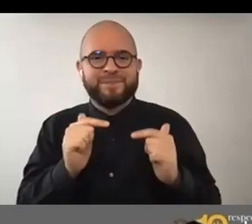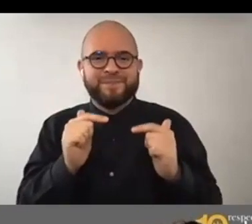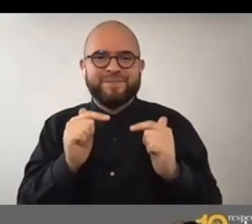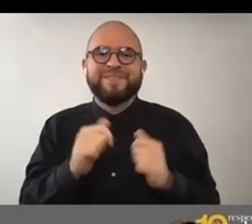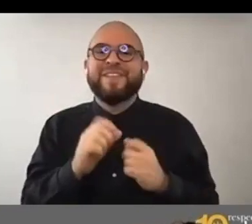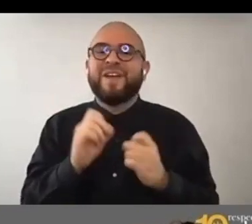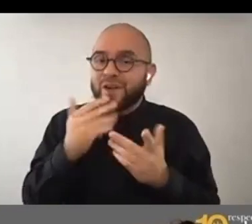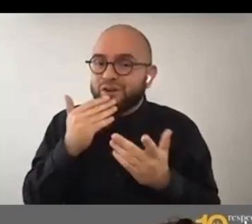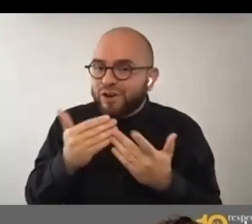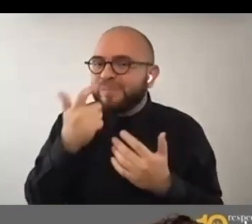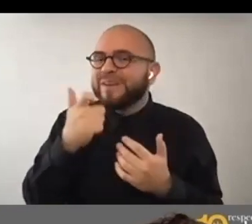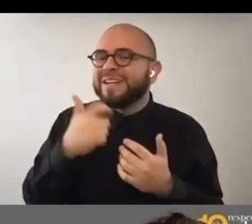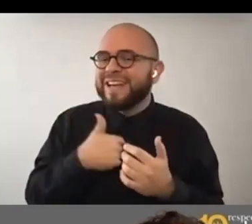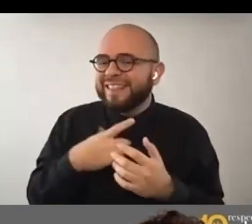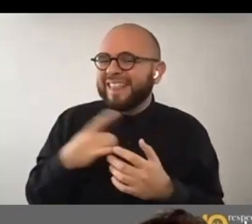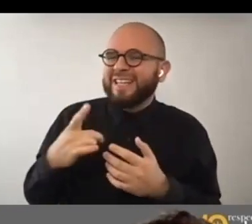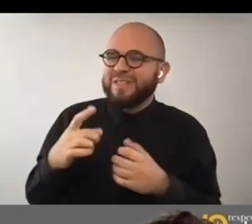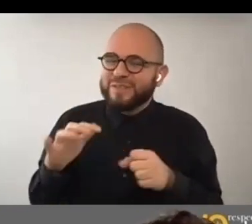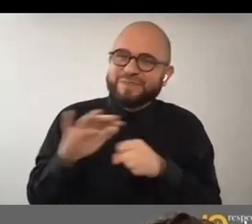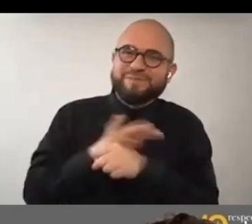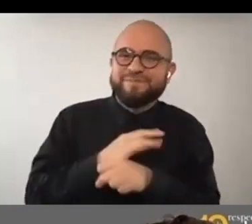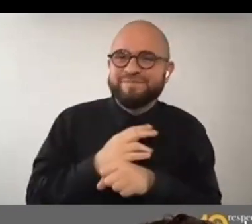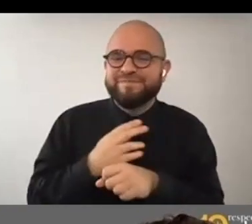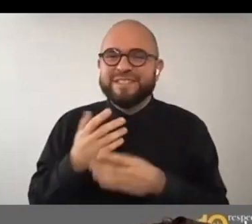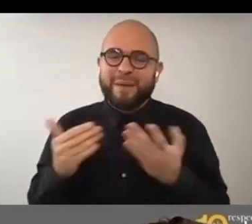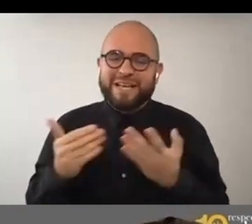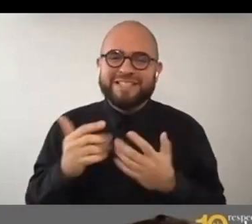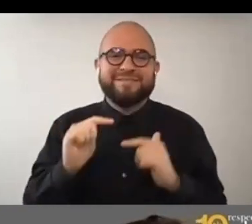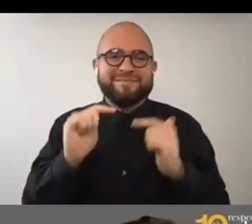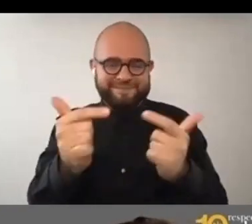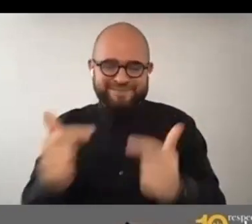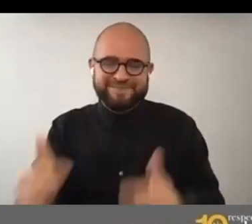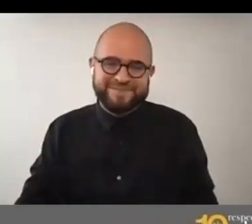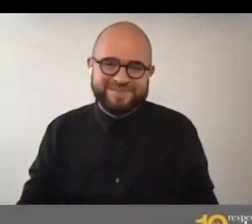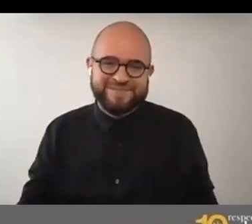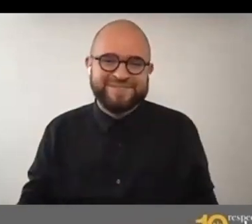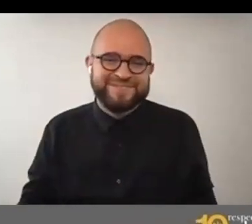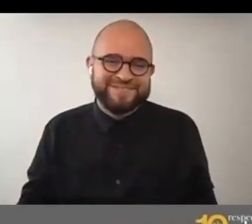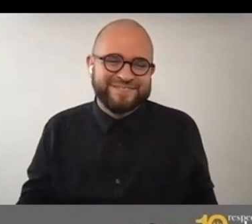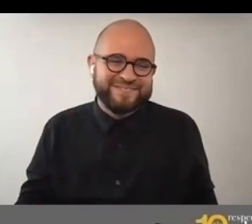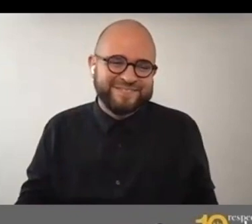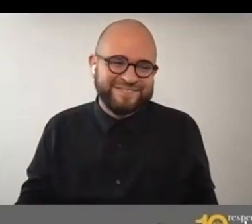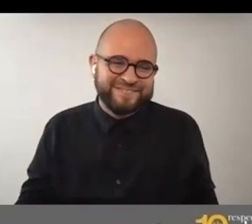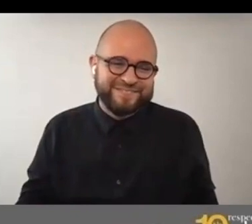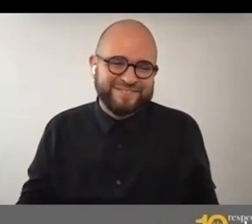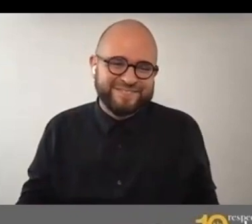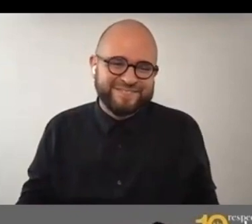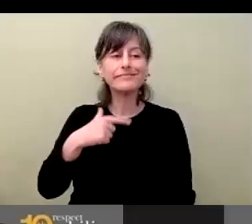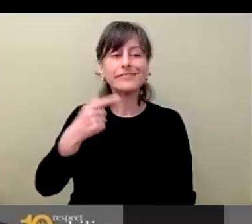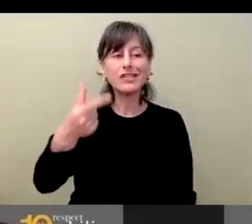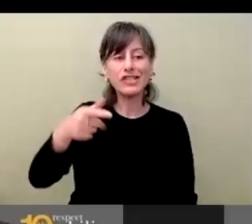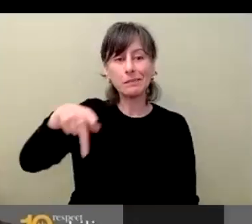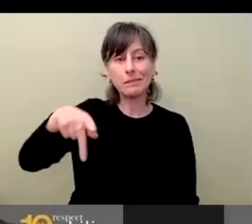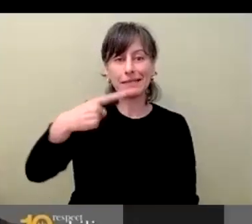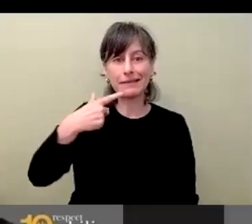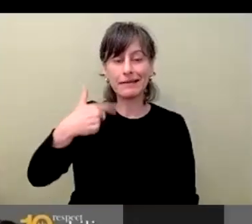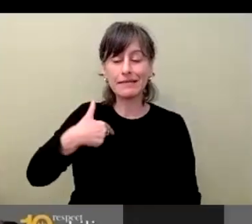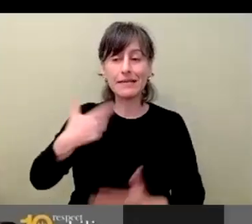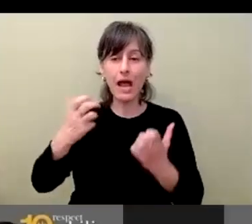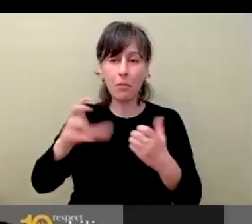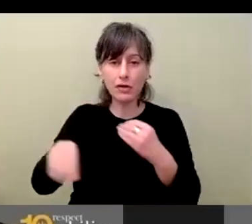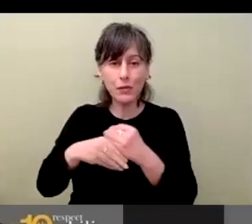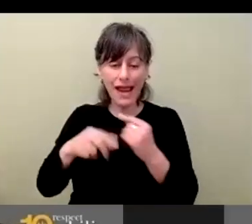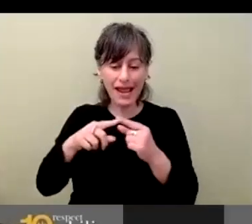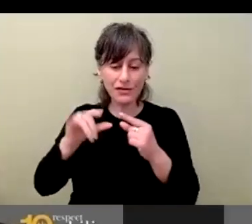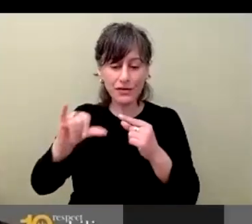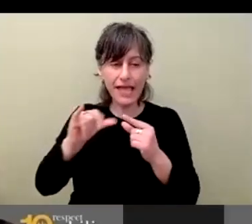up space. it's all good. I think that, I actually wanted to build on something that you were saying before. Like you're sort of